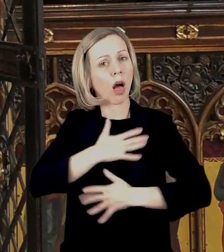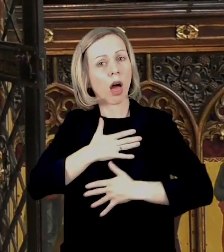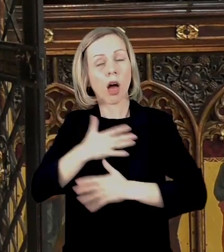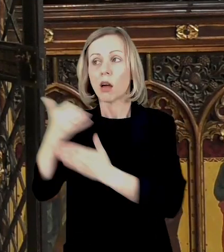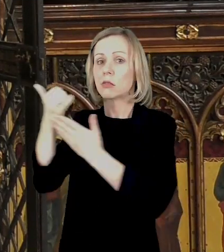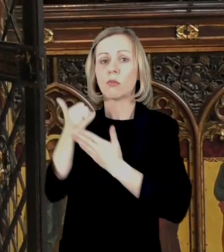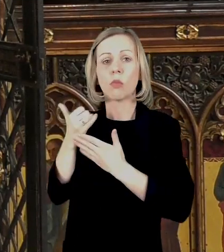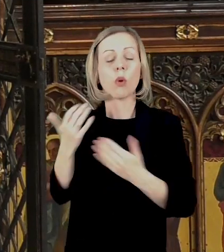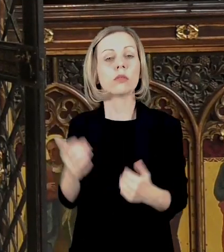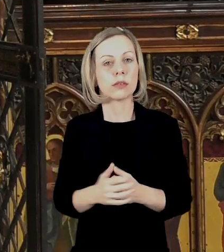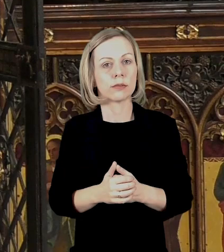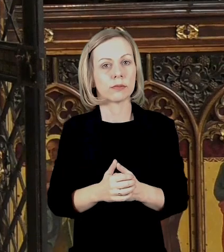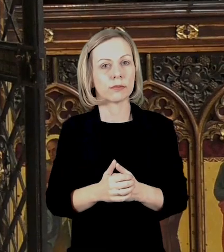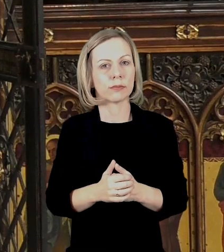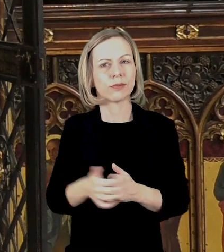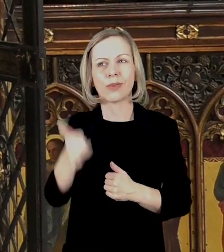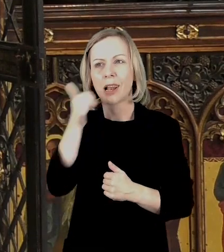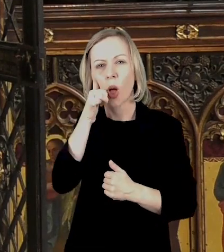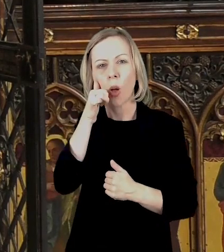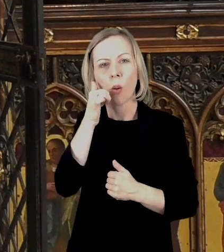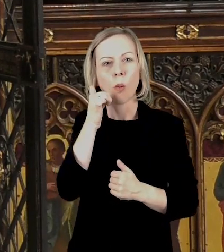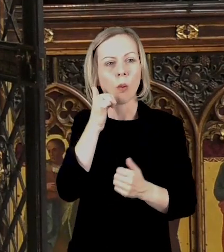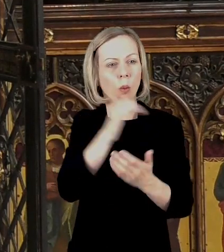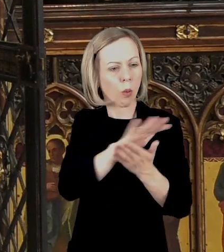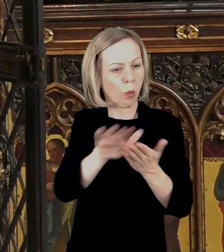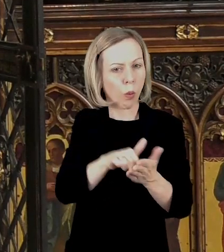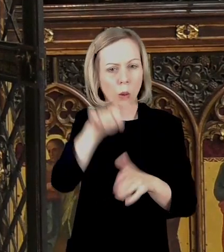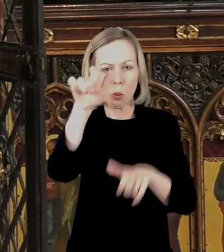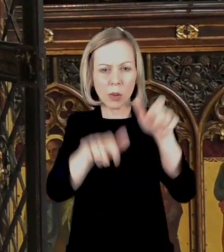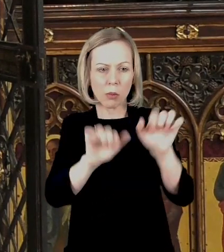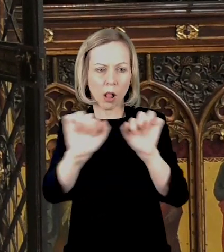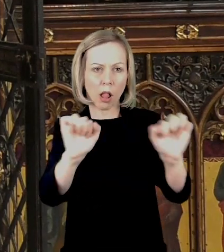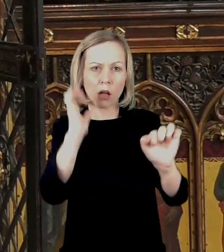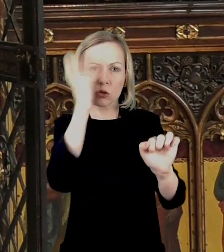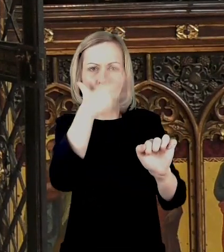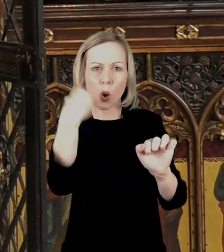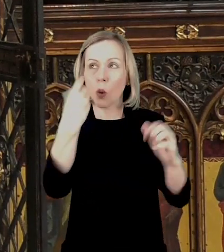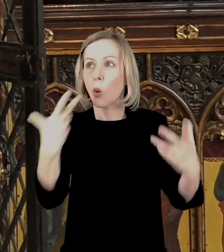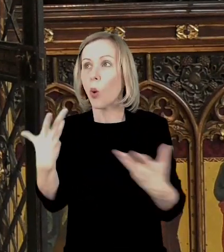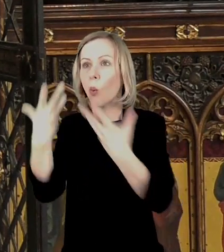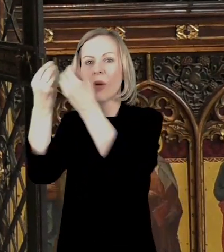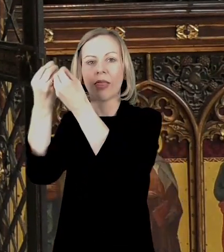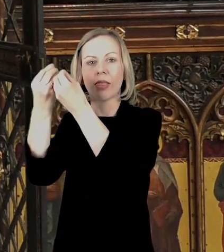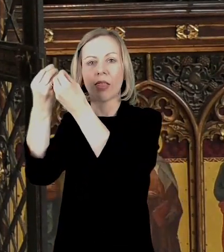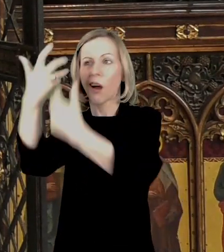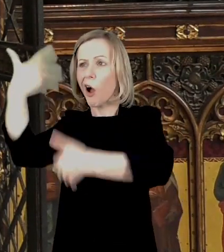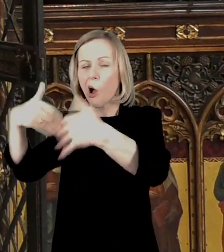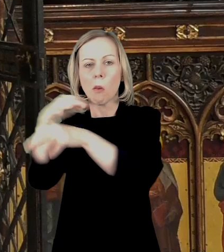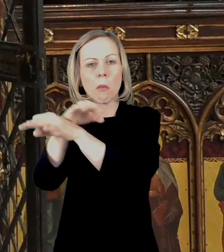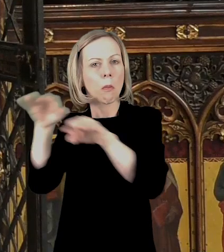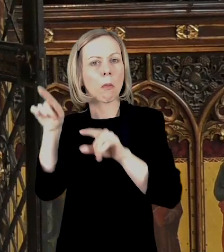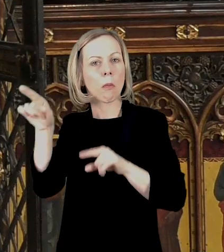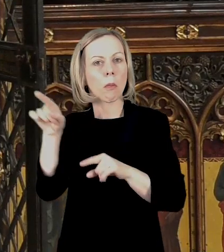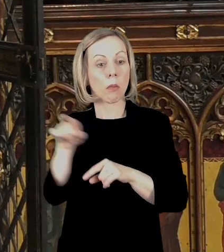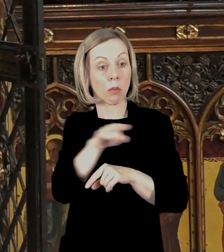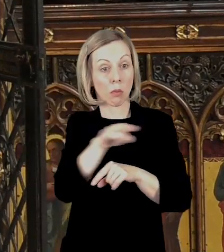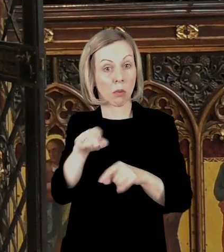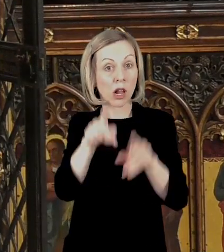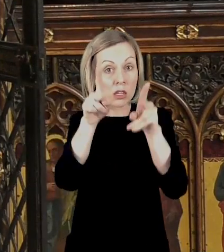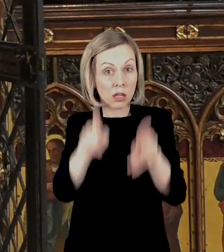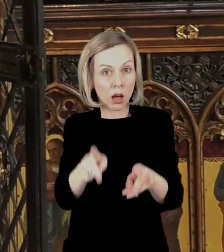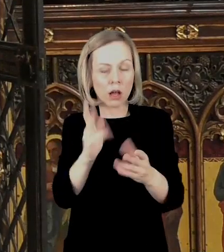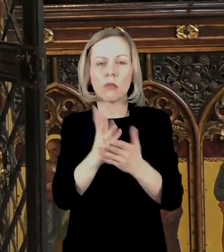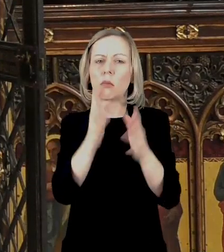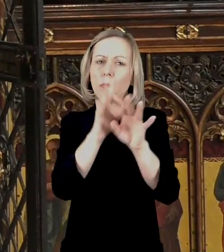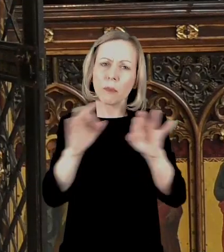sure that the souls of the righteous are with you and that nothing can harm them. Though they have died, they are